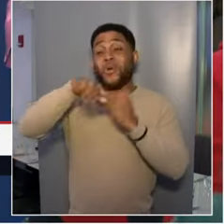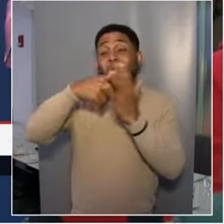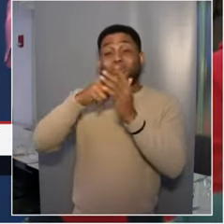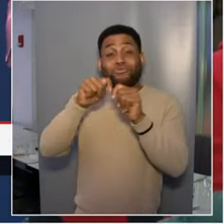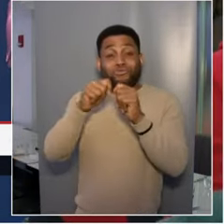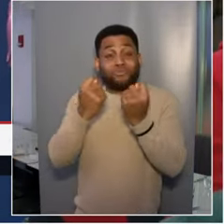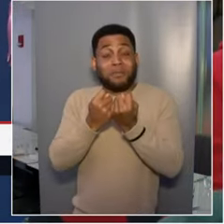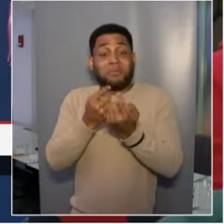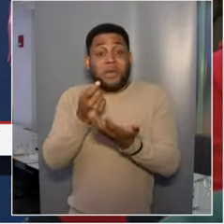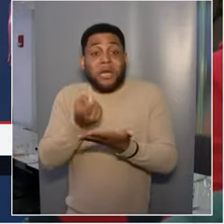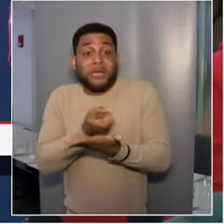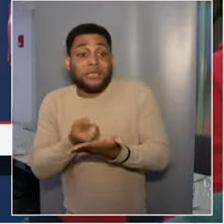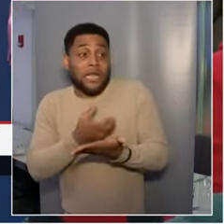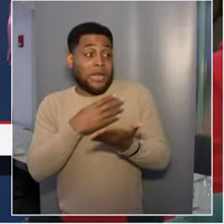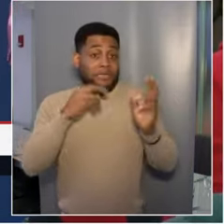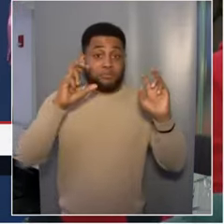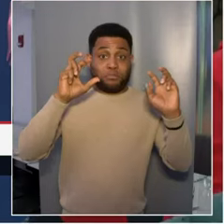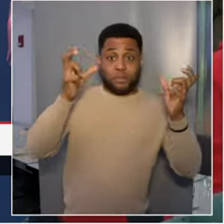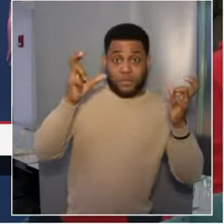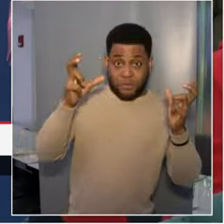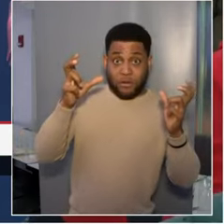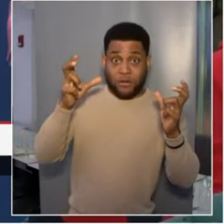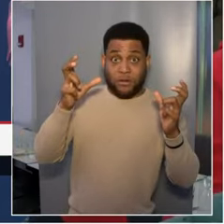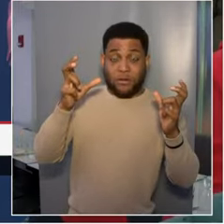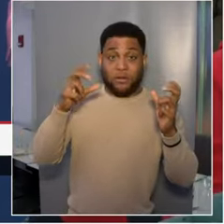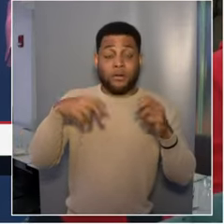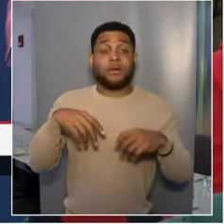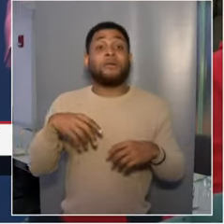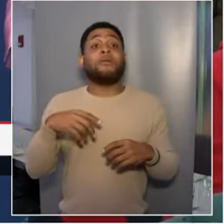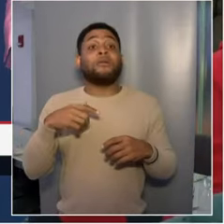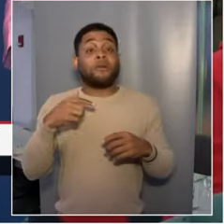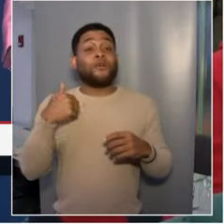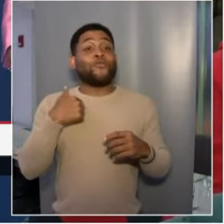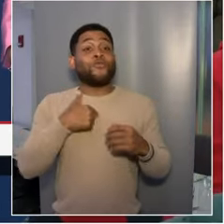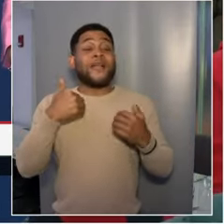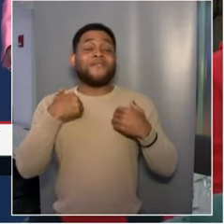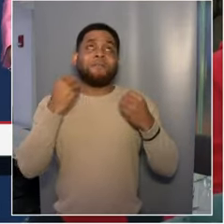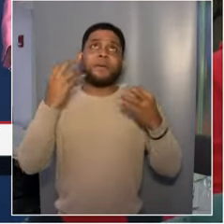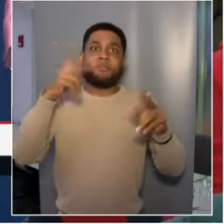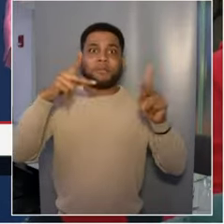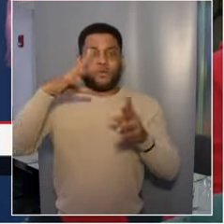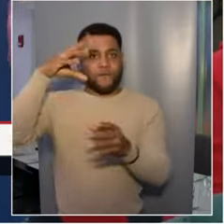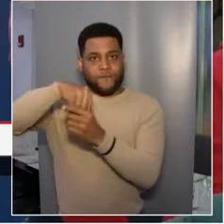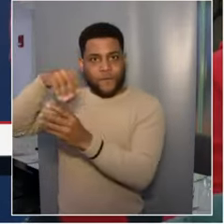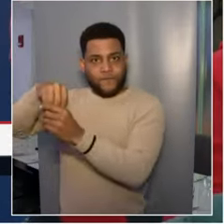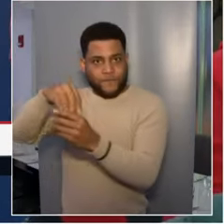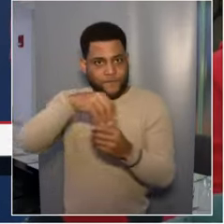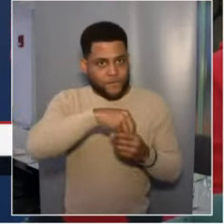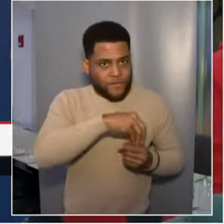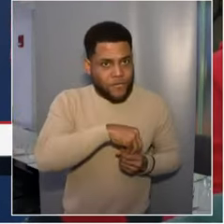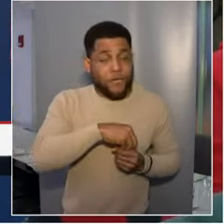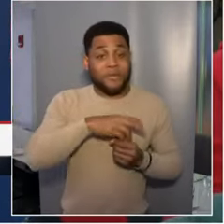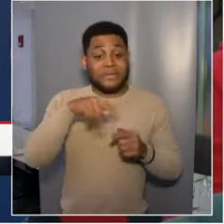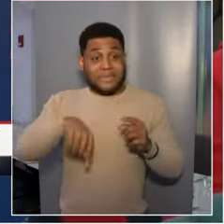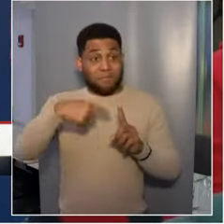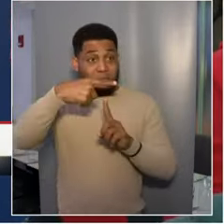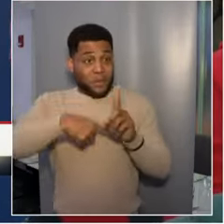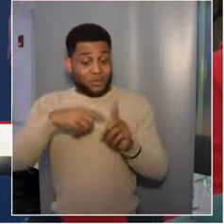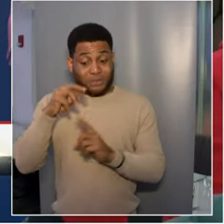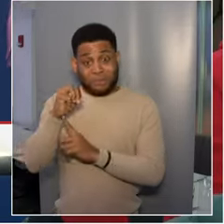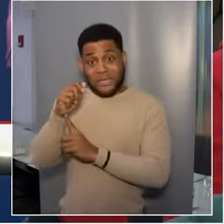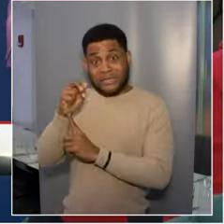we convene lots of people. This month, March, that's why I tweeted it, because I knew I